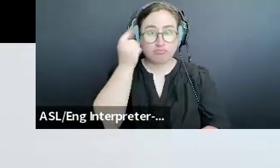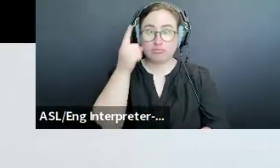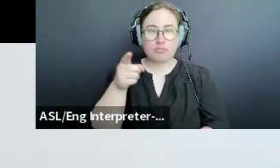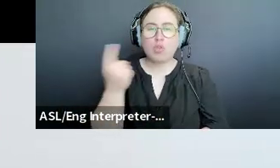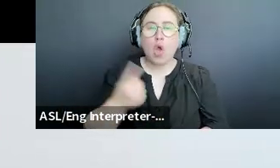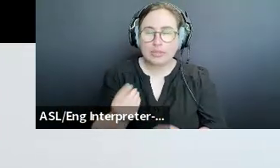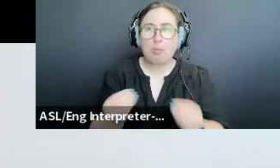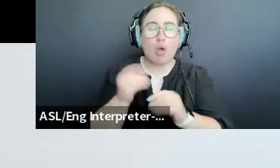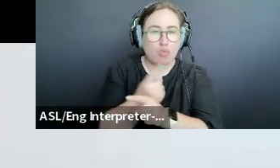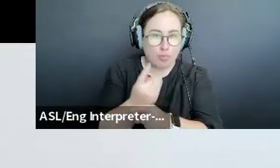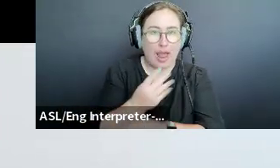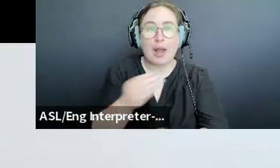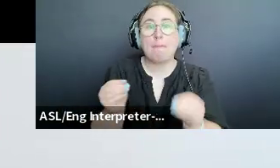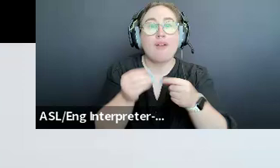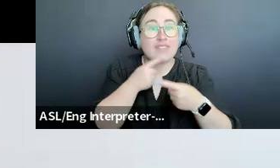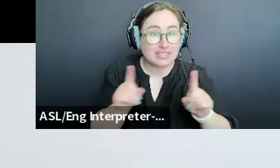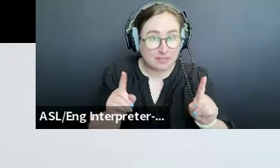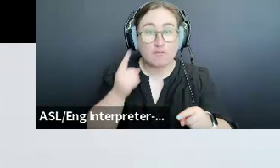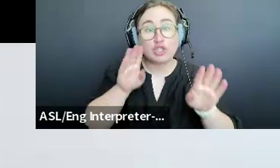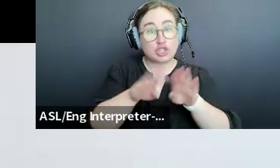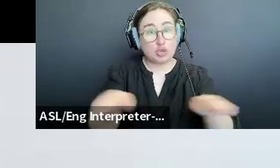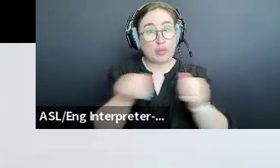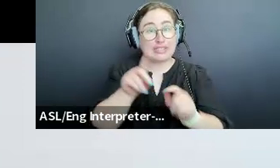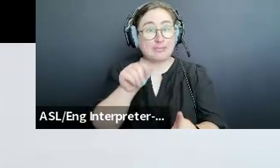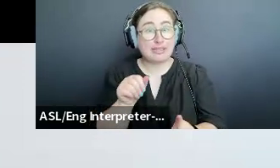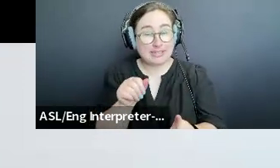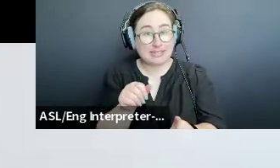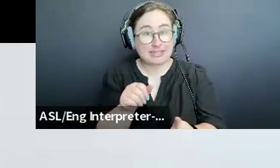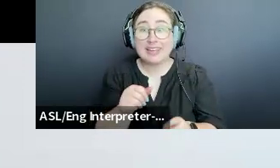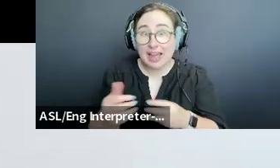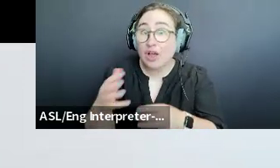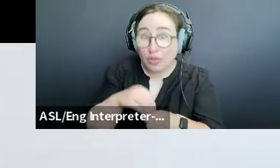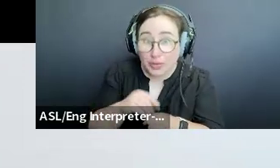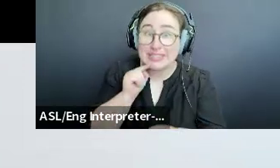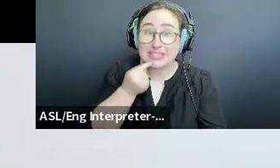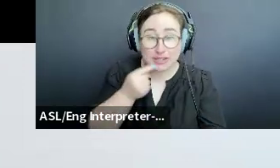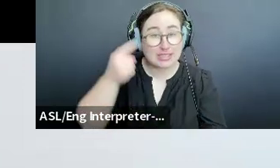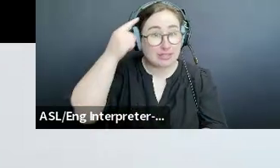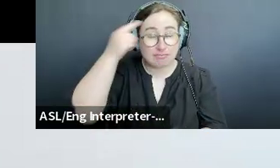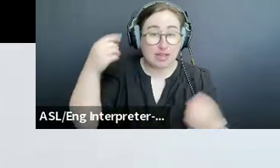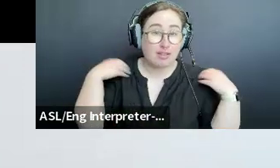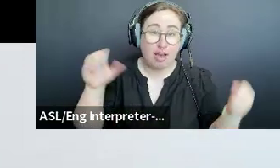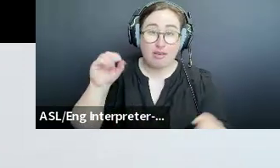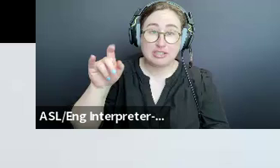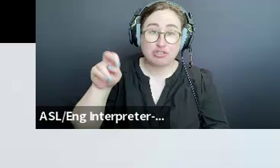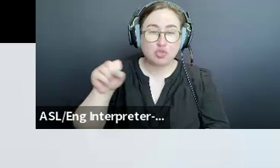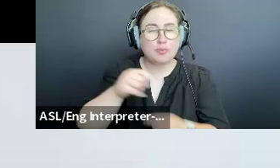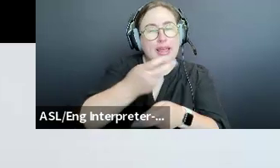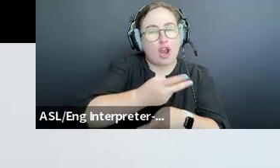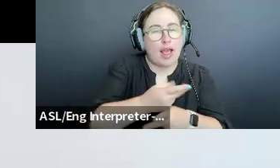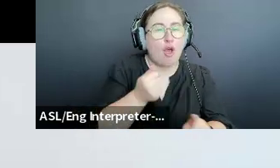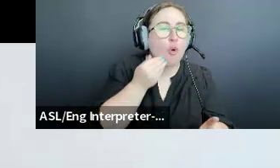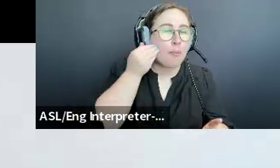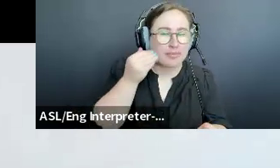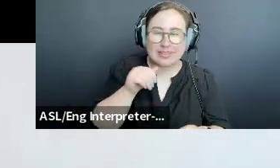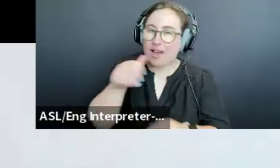more appropriate and more effective for children with disabilities, including serious mental health conditions, to be cared for at home than